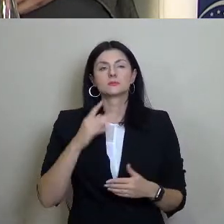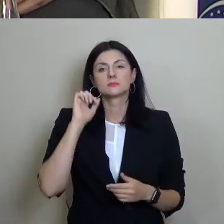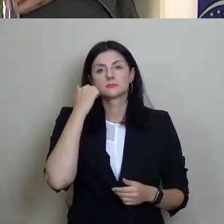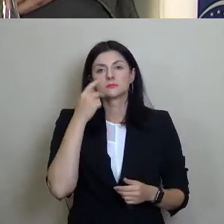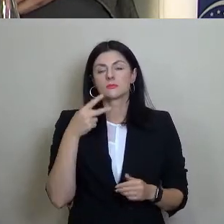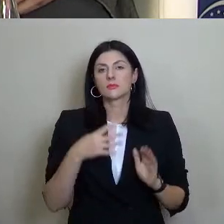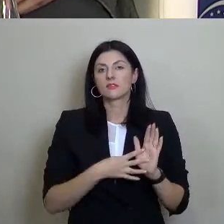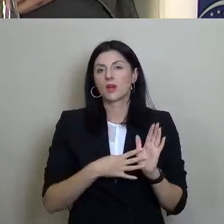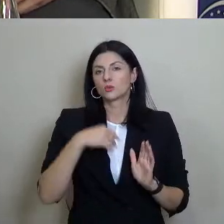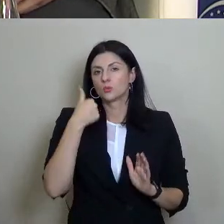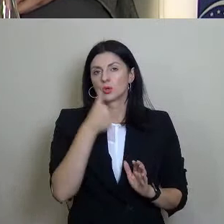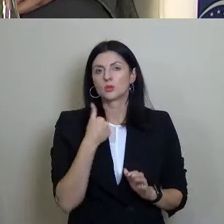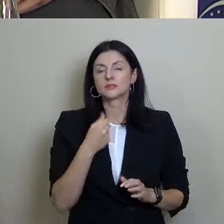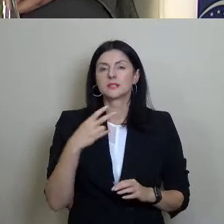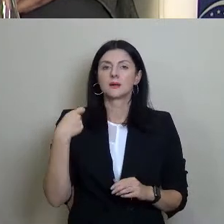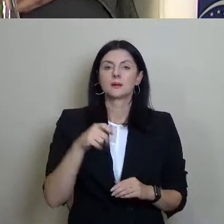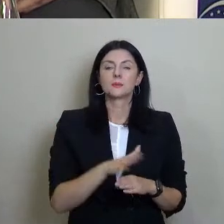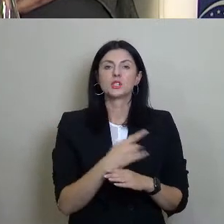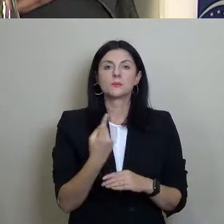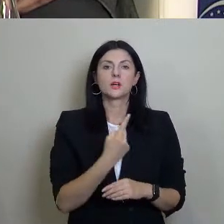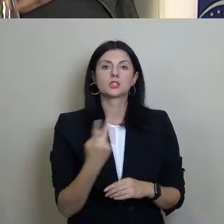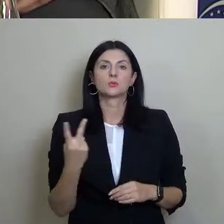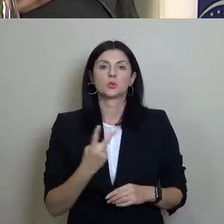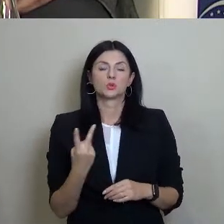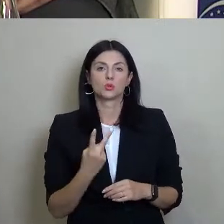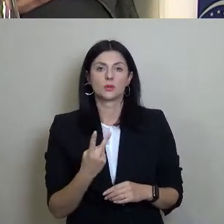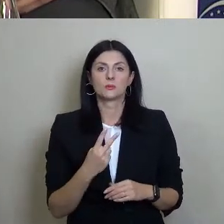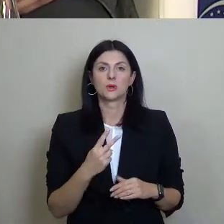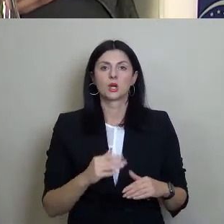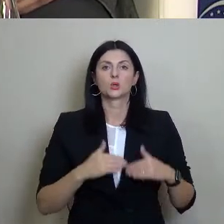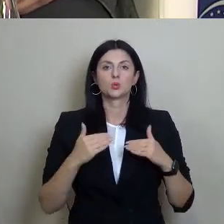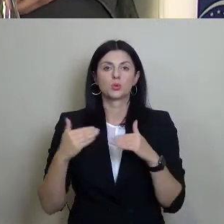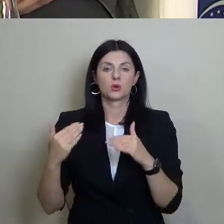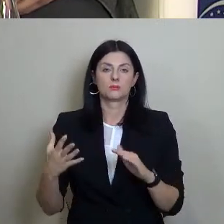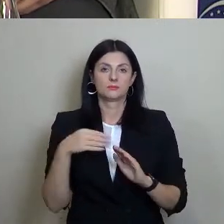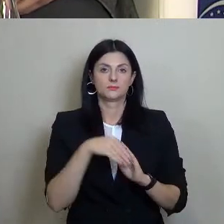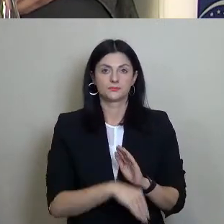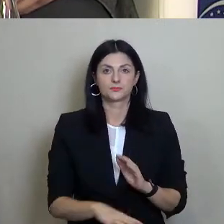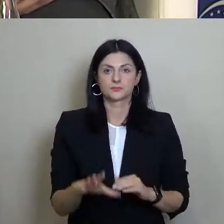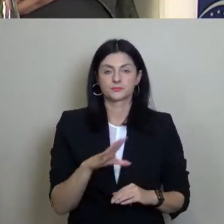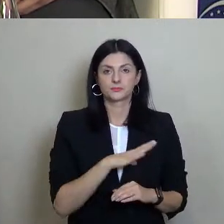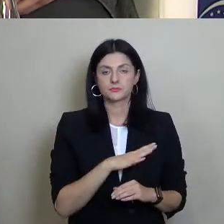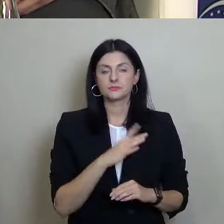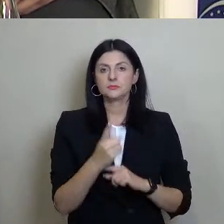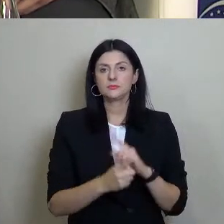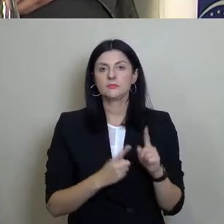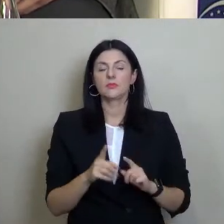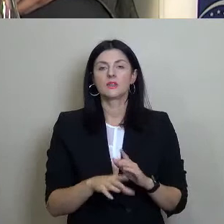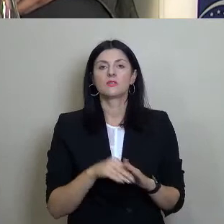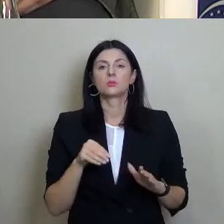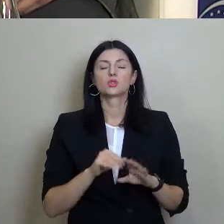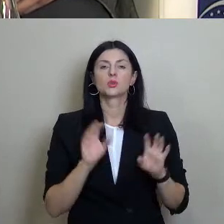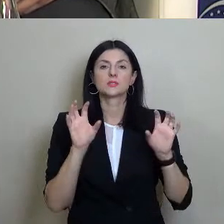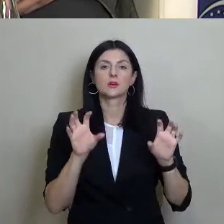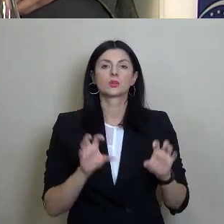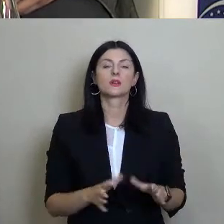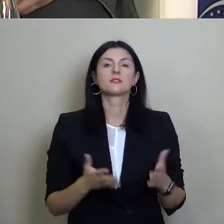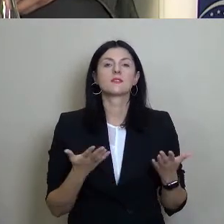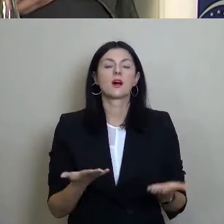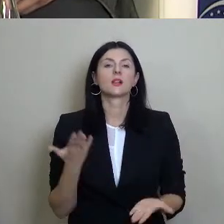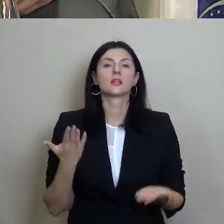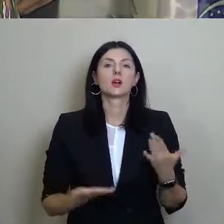tradition. If I remember right, at the presidential elections in 2009, we had amendments made between the first and the second